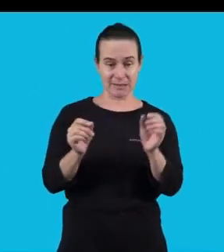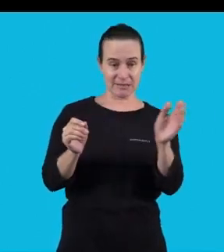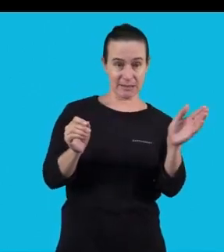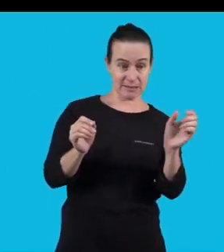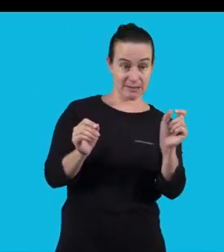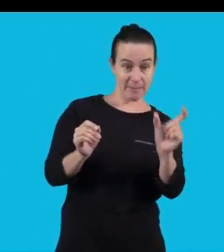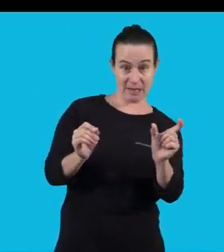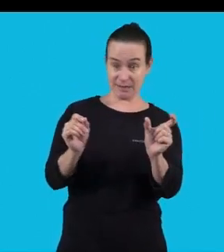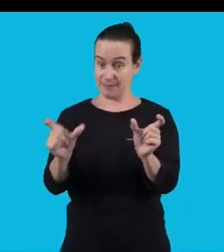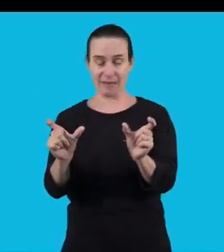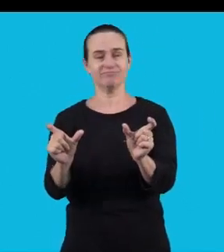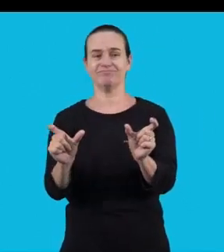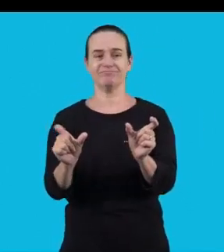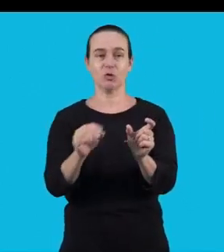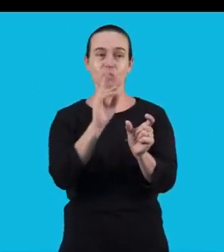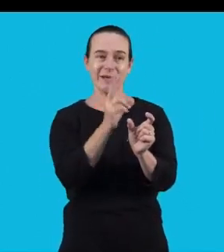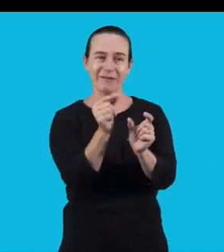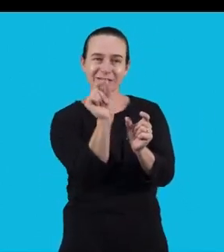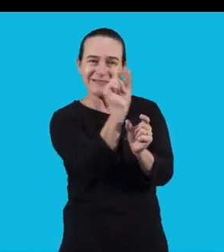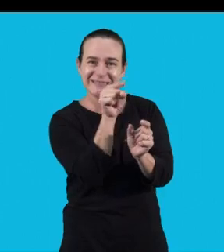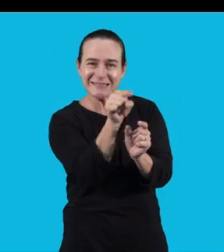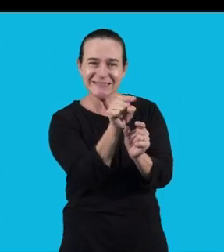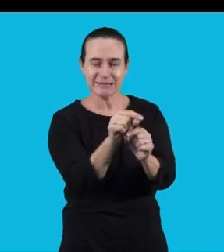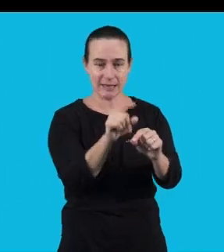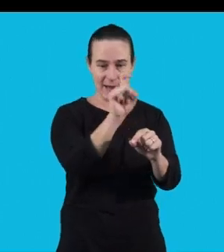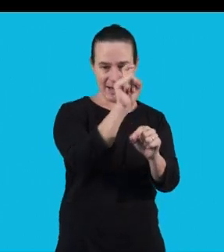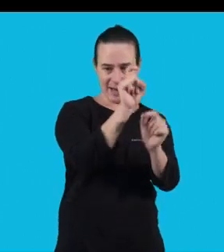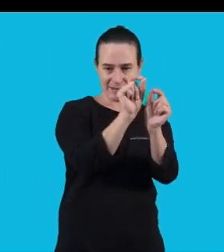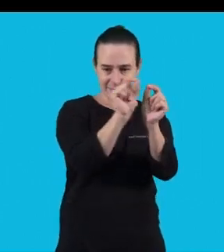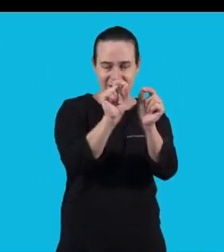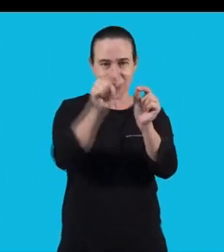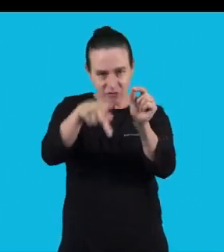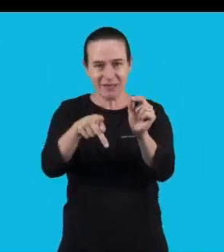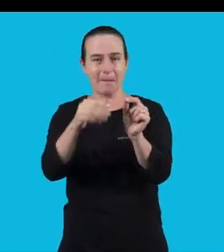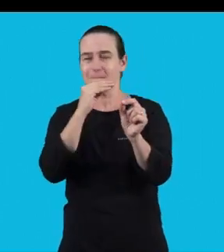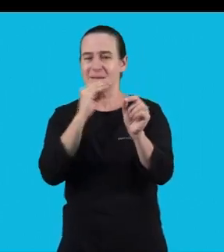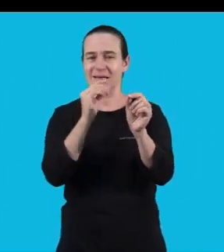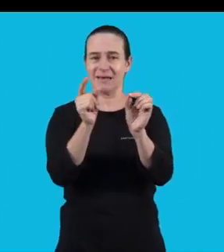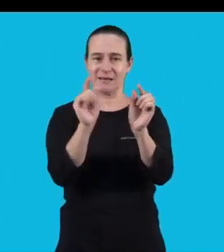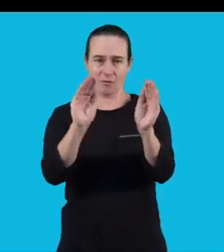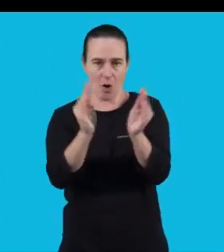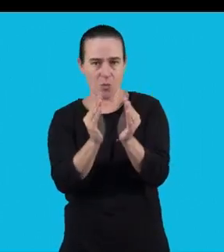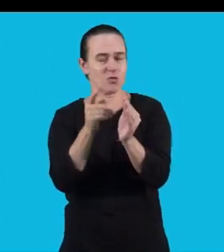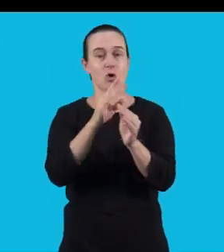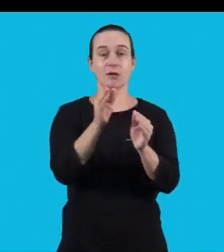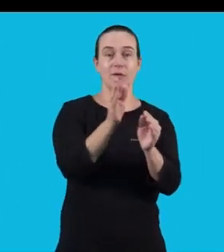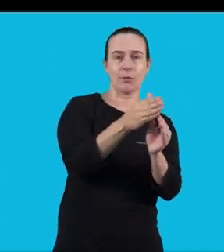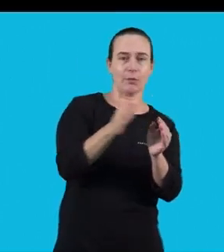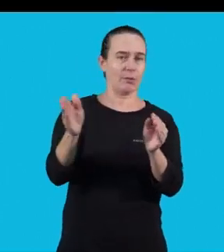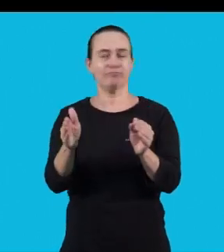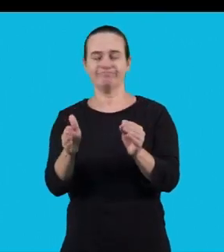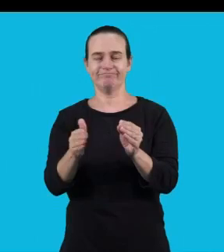any spaces. Here you can see no spaces, no spaces. Hyphens are joiners, so there won't be